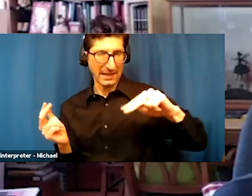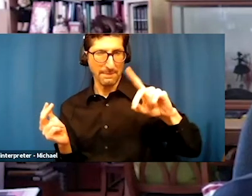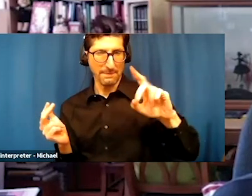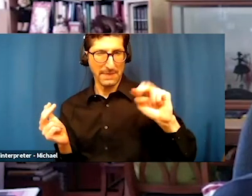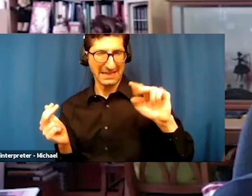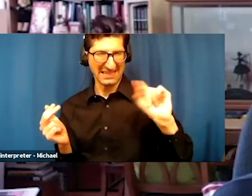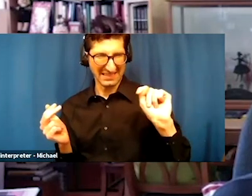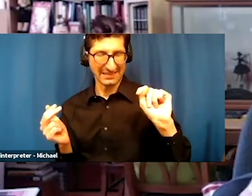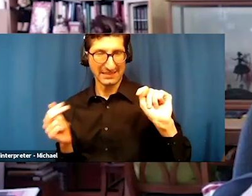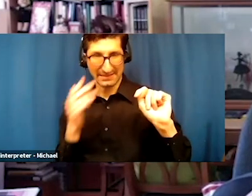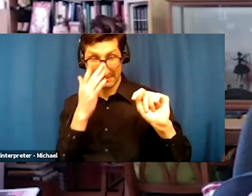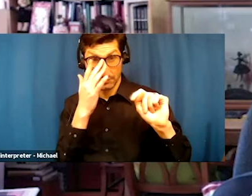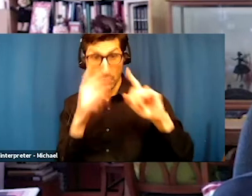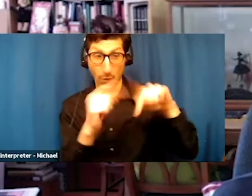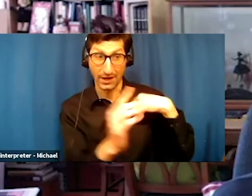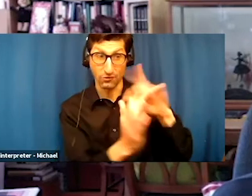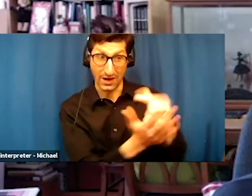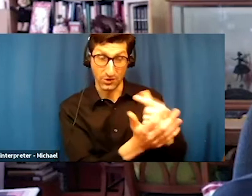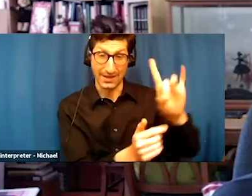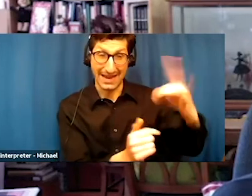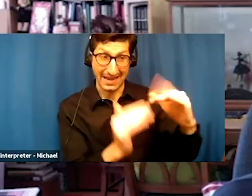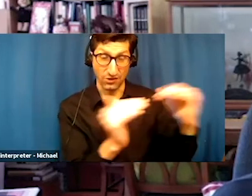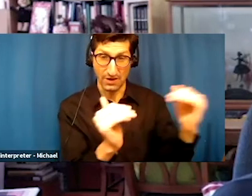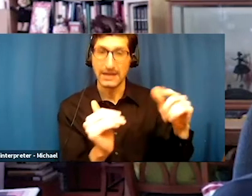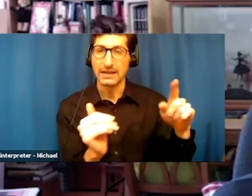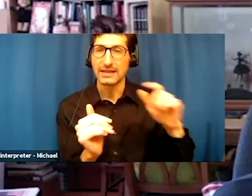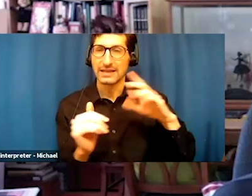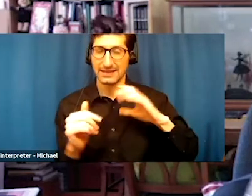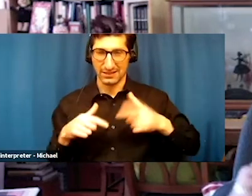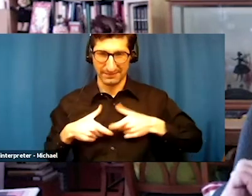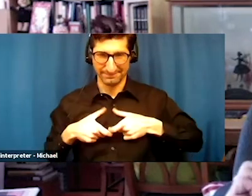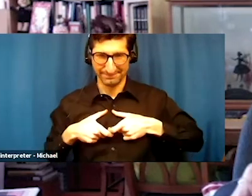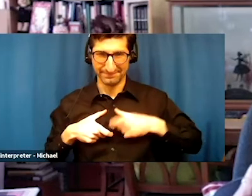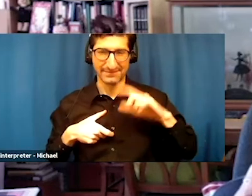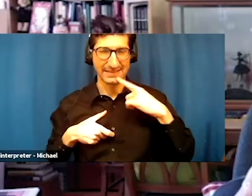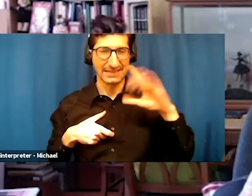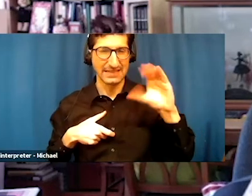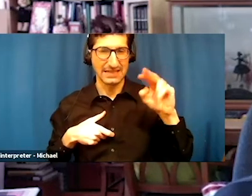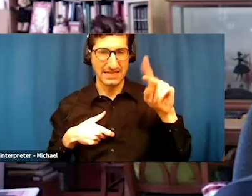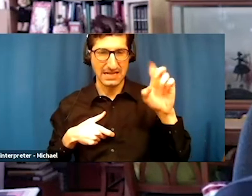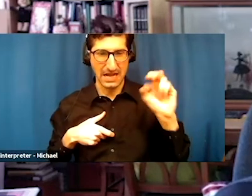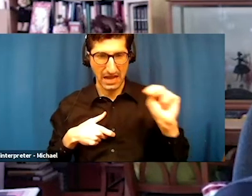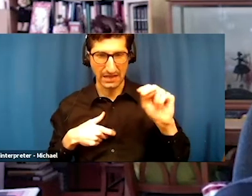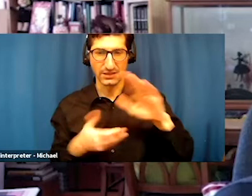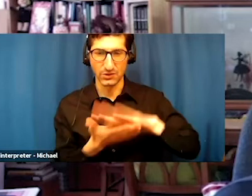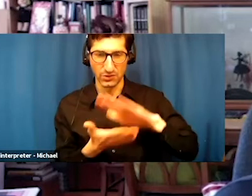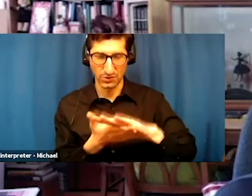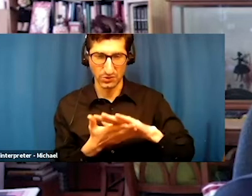Condon in eighth grade that says Condon School 1963 to 1972. I'm still wearing it